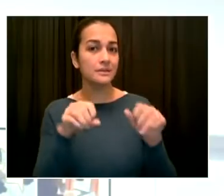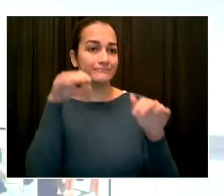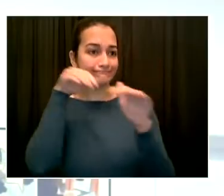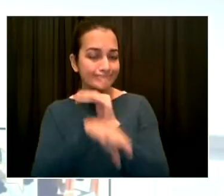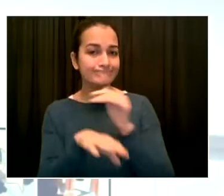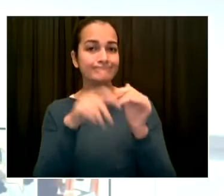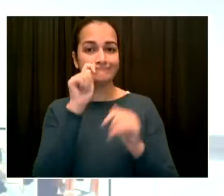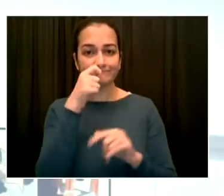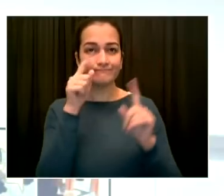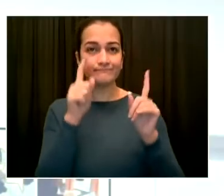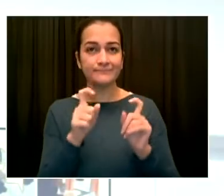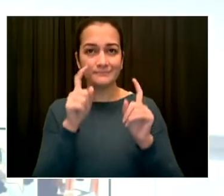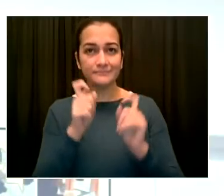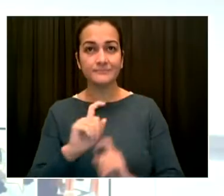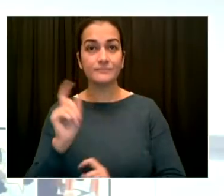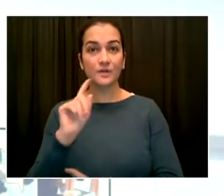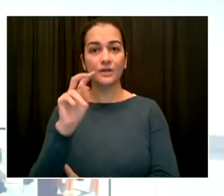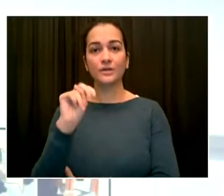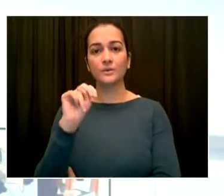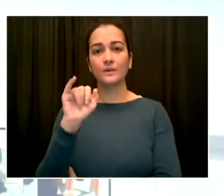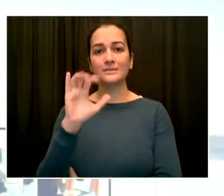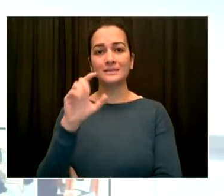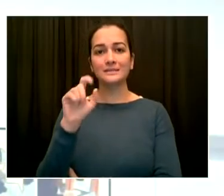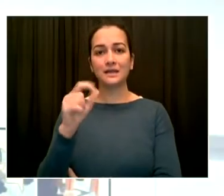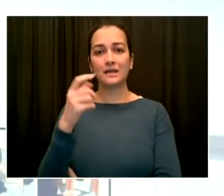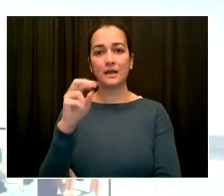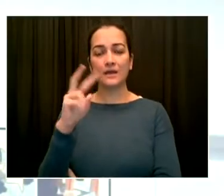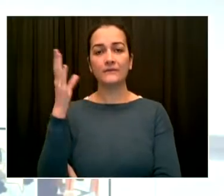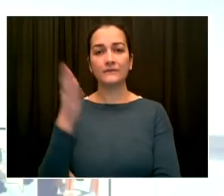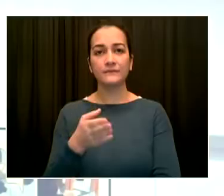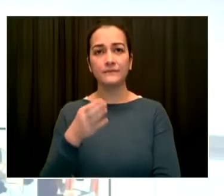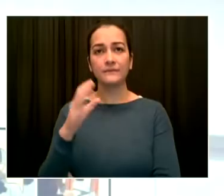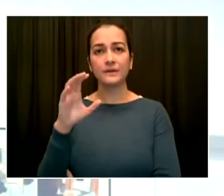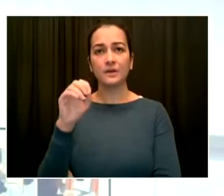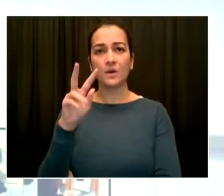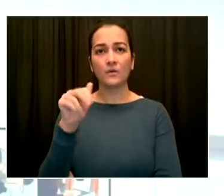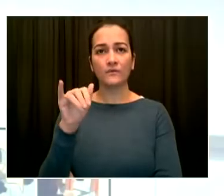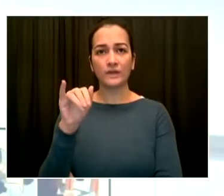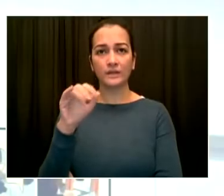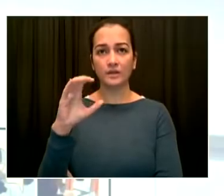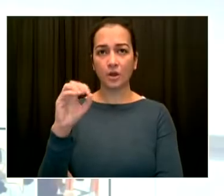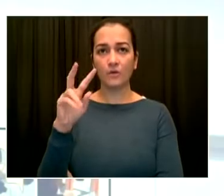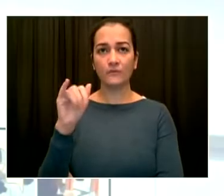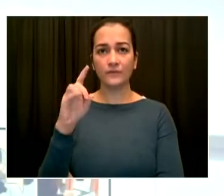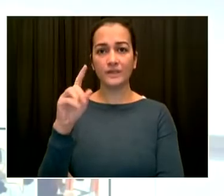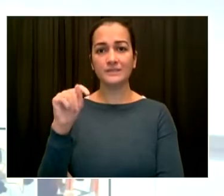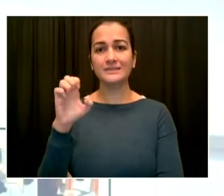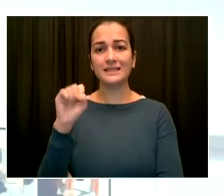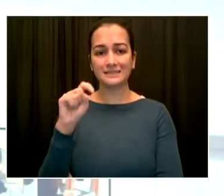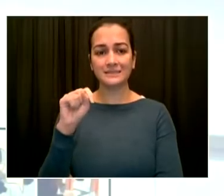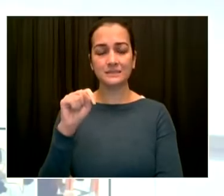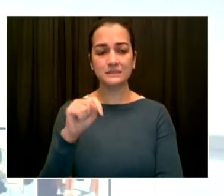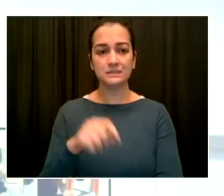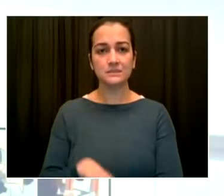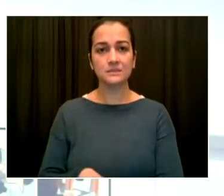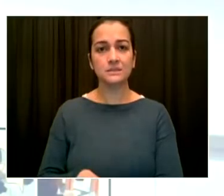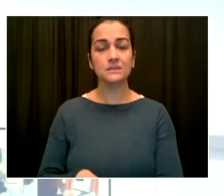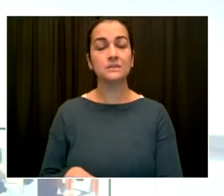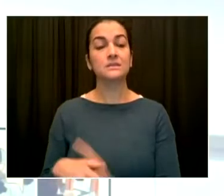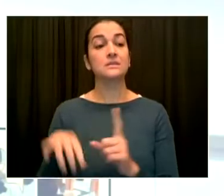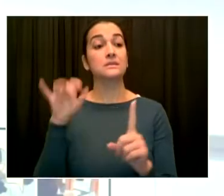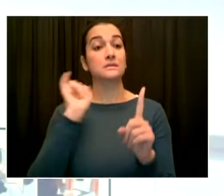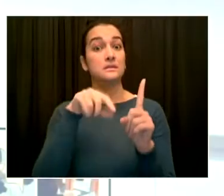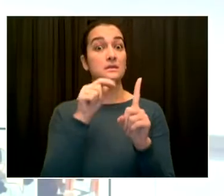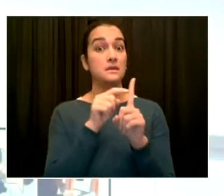nyc.gov/COVID test. And specifically with rapid testing, remember there are different types of rapid tests. There are rapid PCR tests as